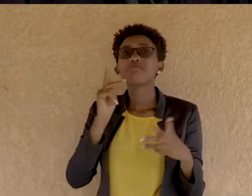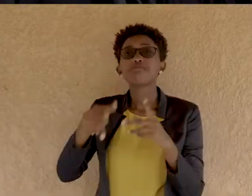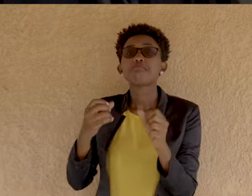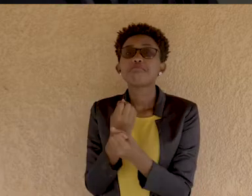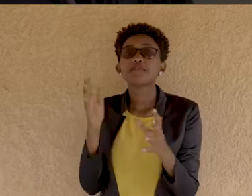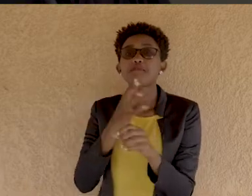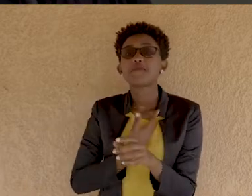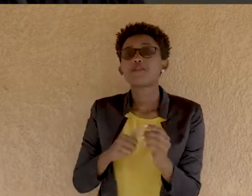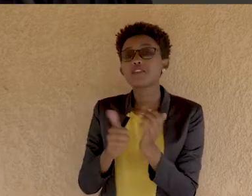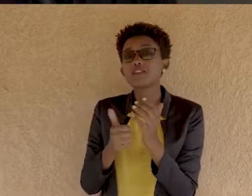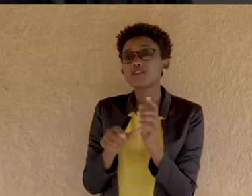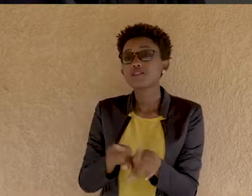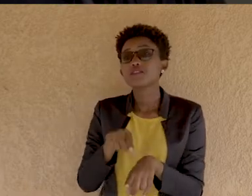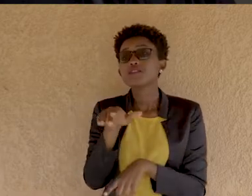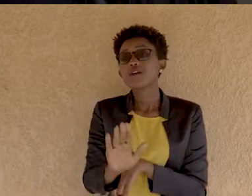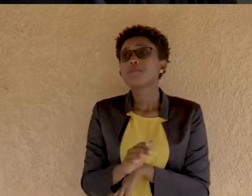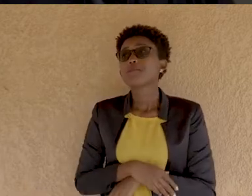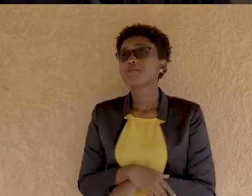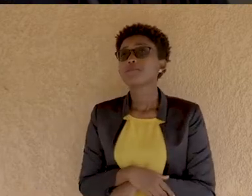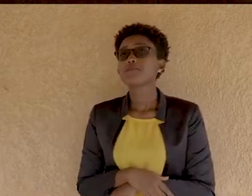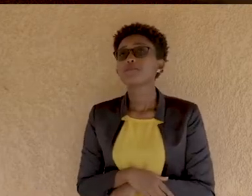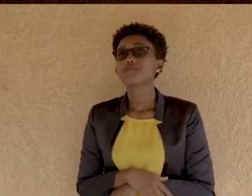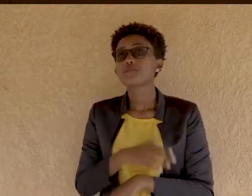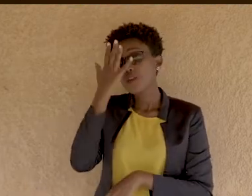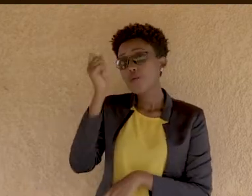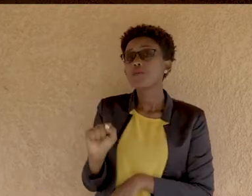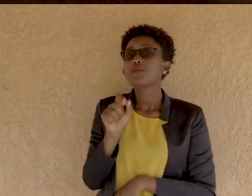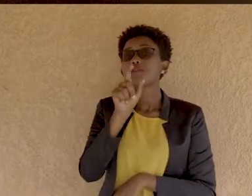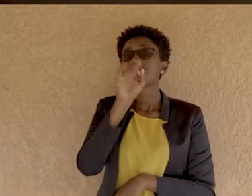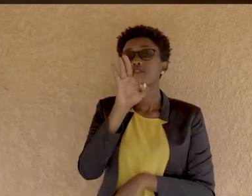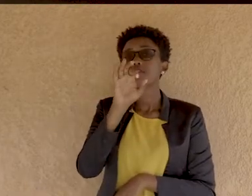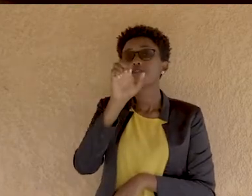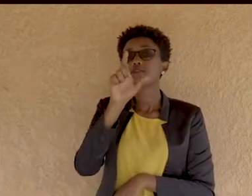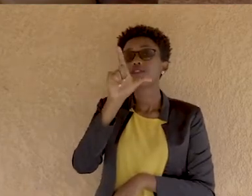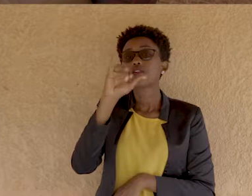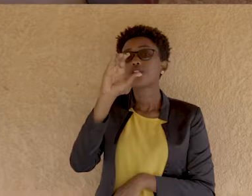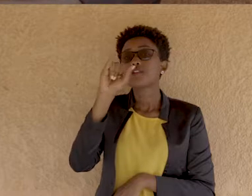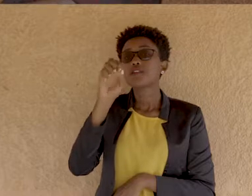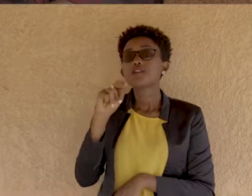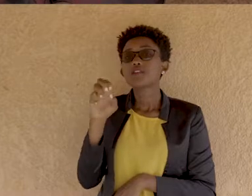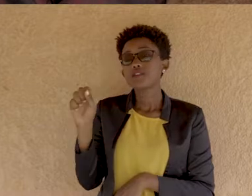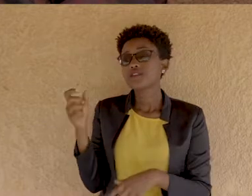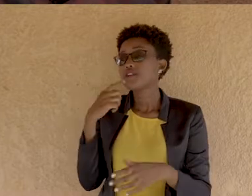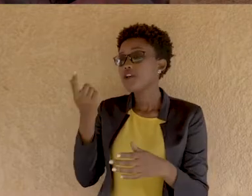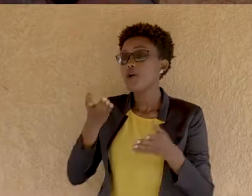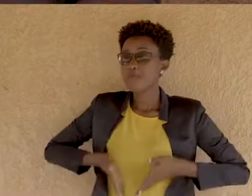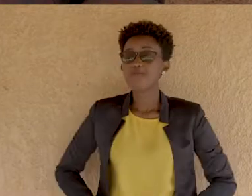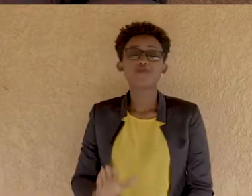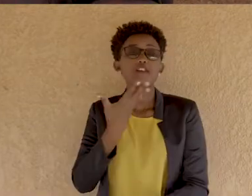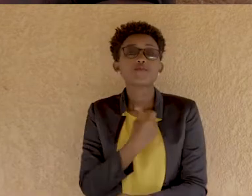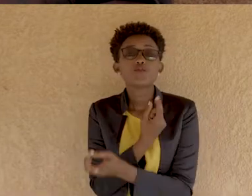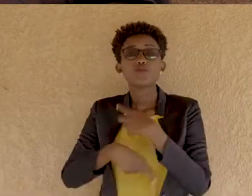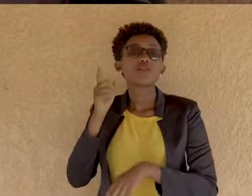appeal, we found that there were so many flaws in the ruling of his case. Twizeyimana Felicien was a man born with hearing